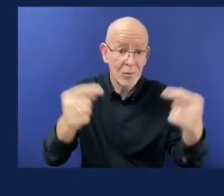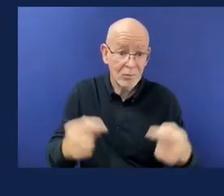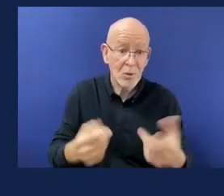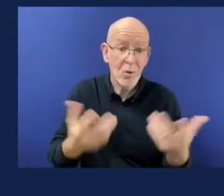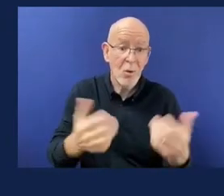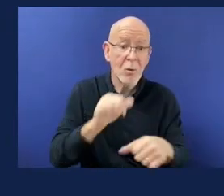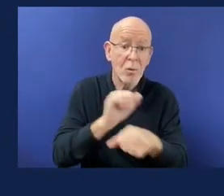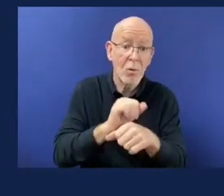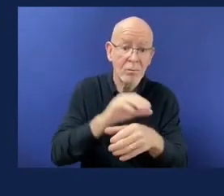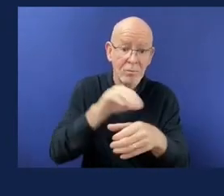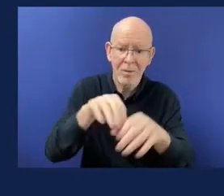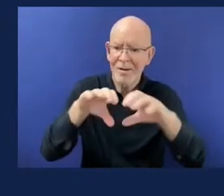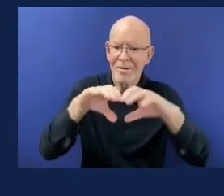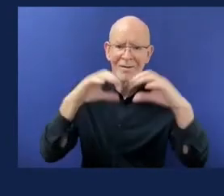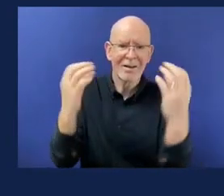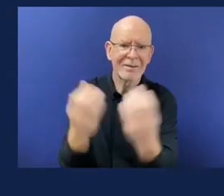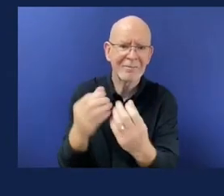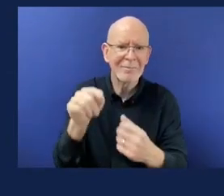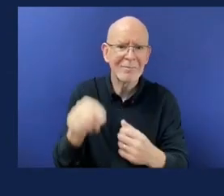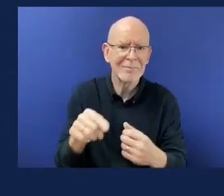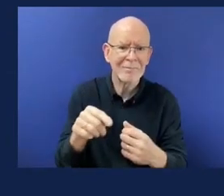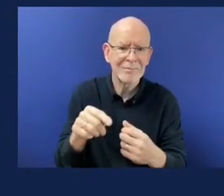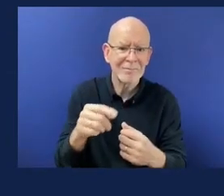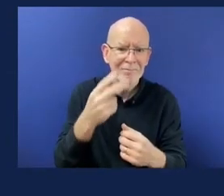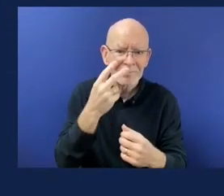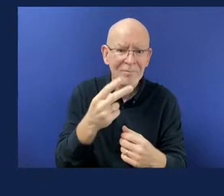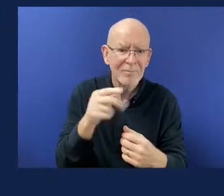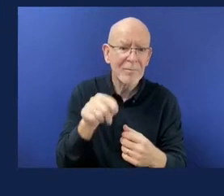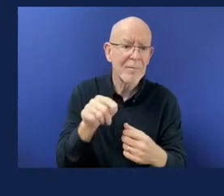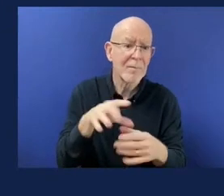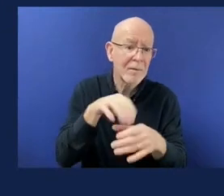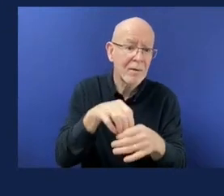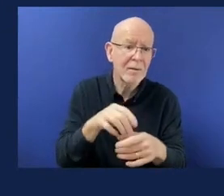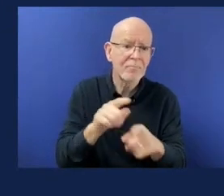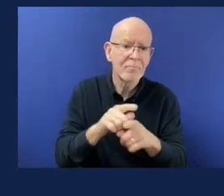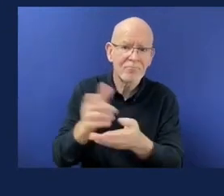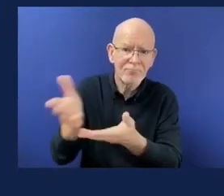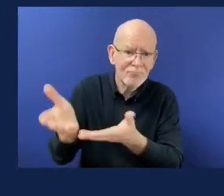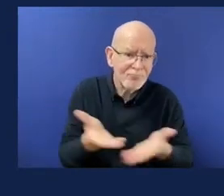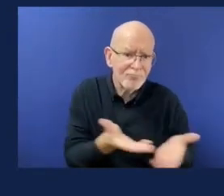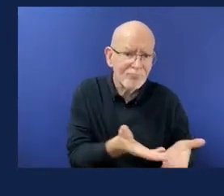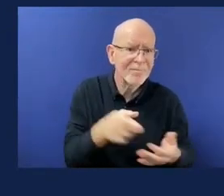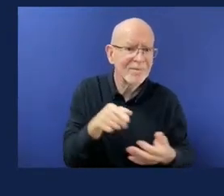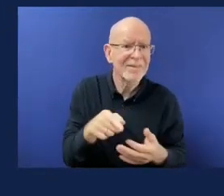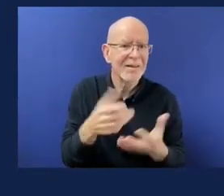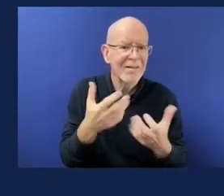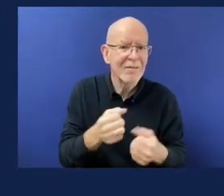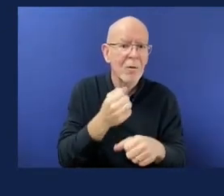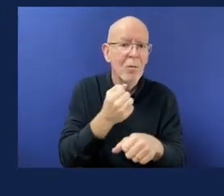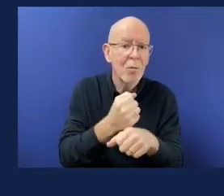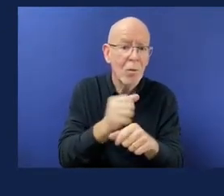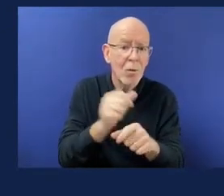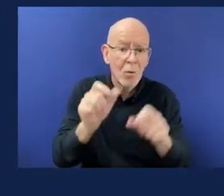spoke with spectators and local communities, including disabled communities and